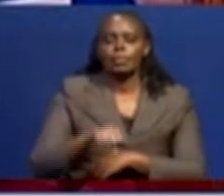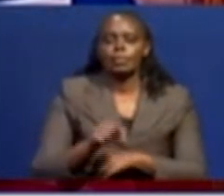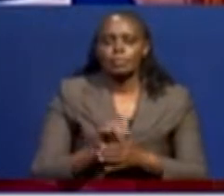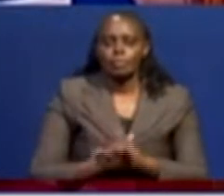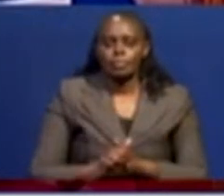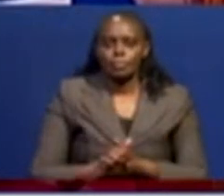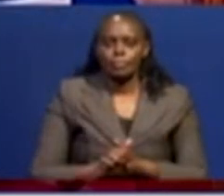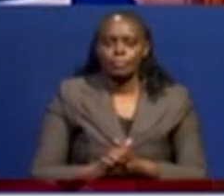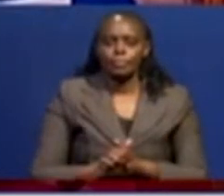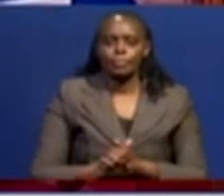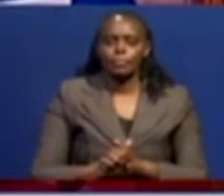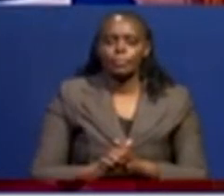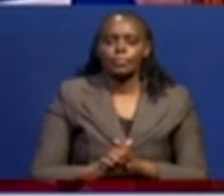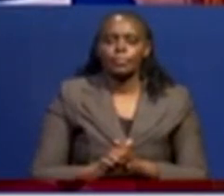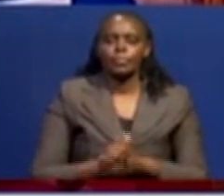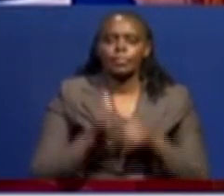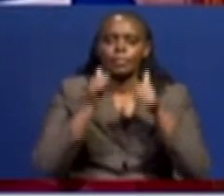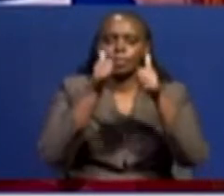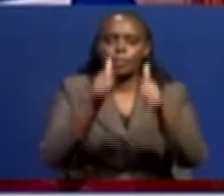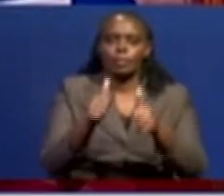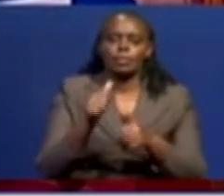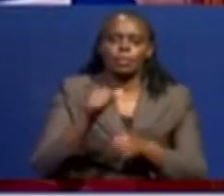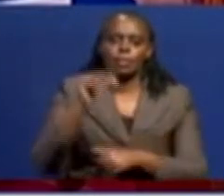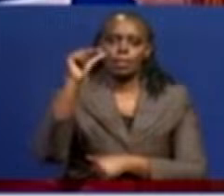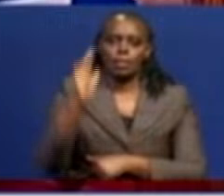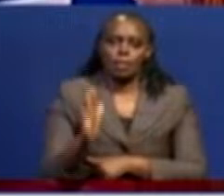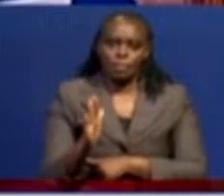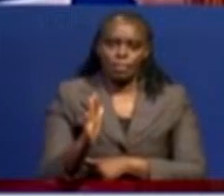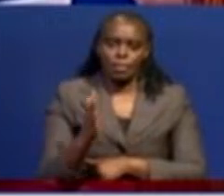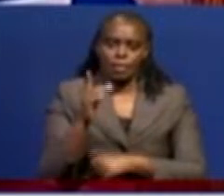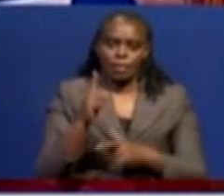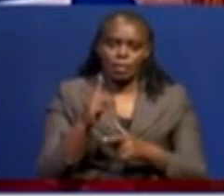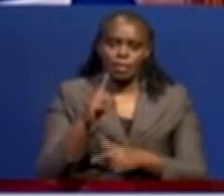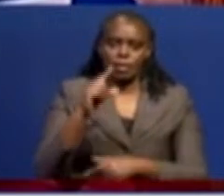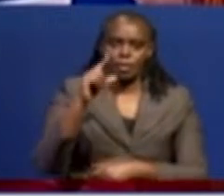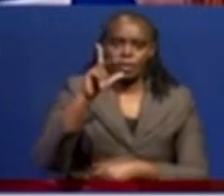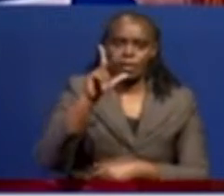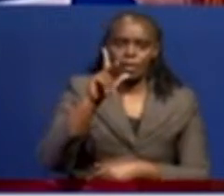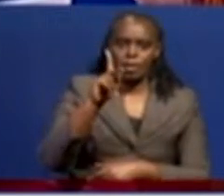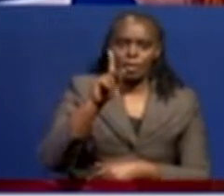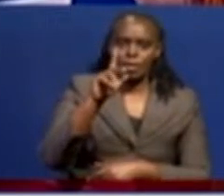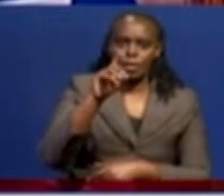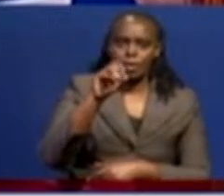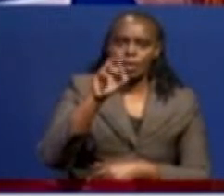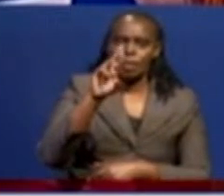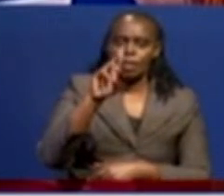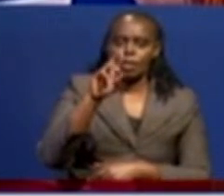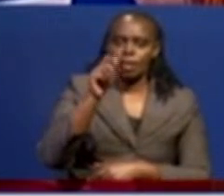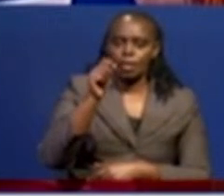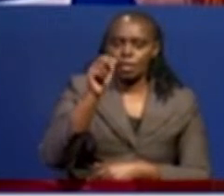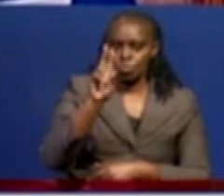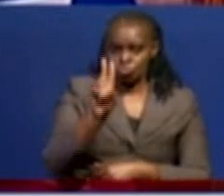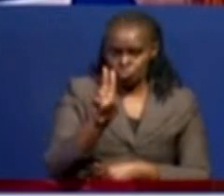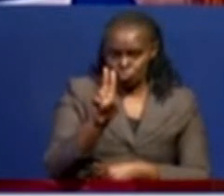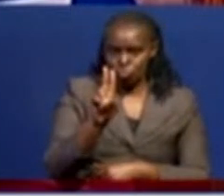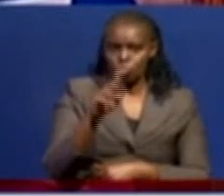38? Yes. Being gazetted by the governor then, Kiraito Murungi?